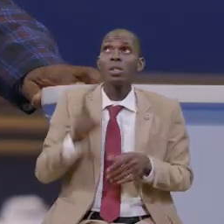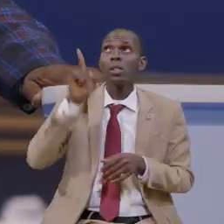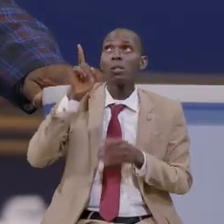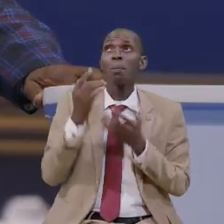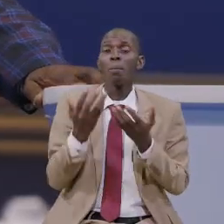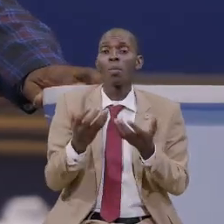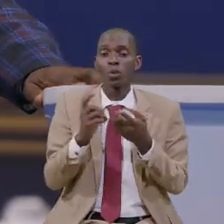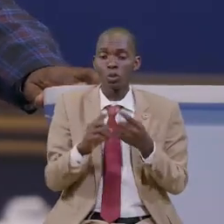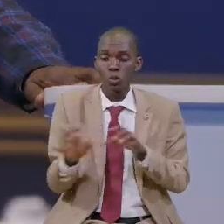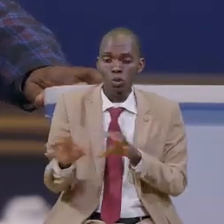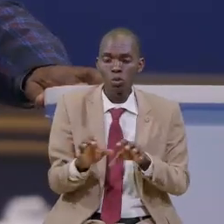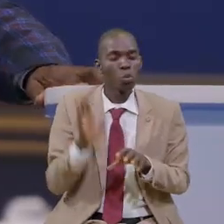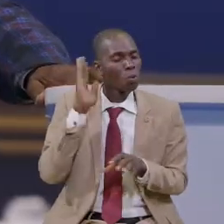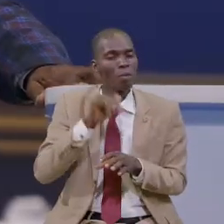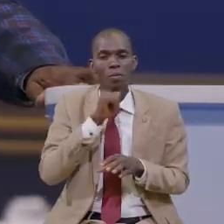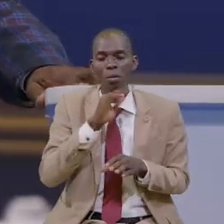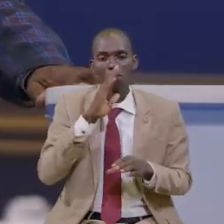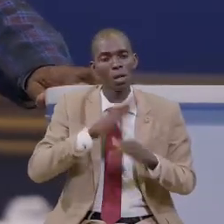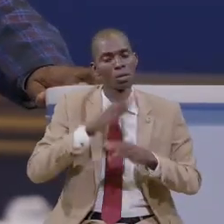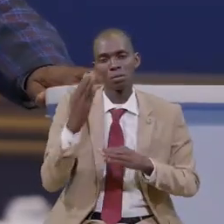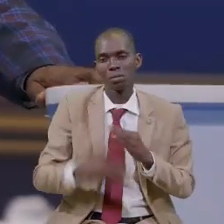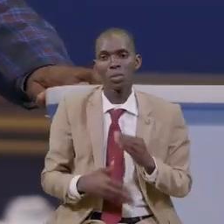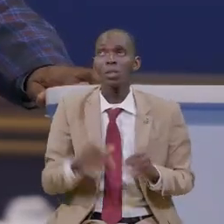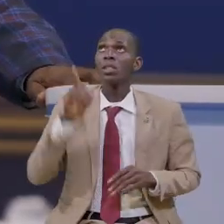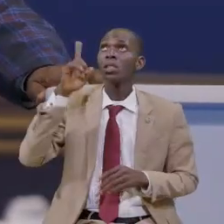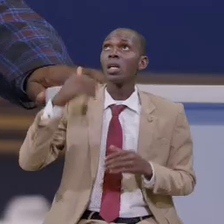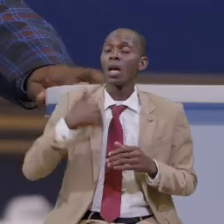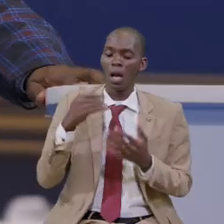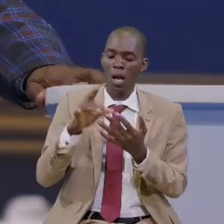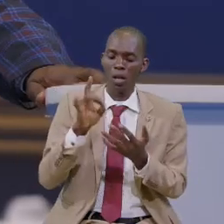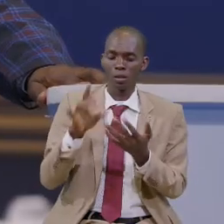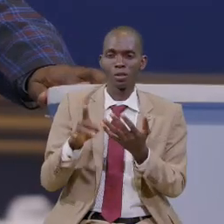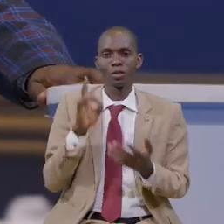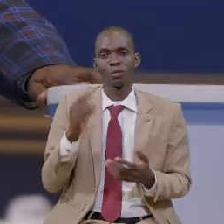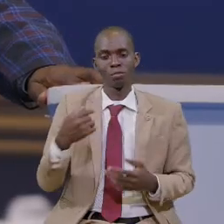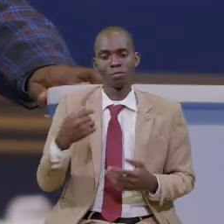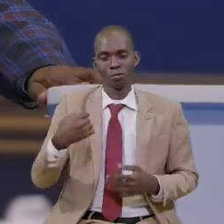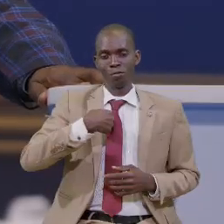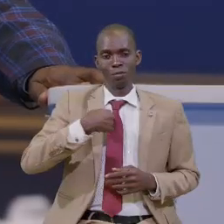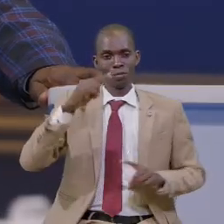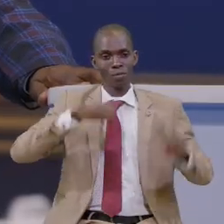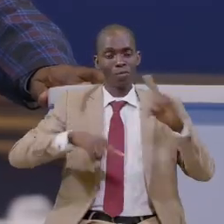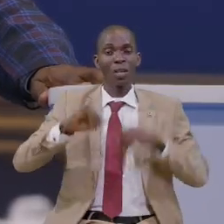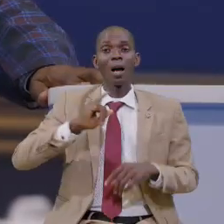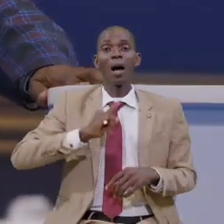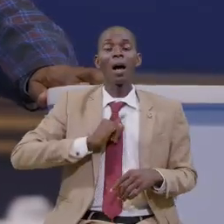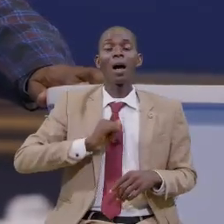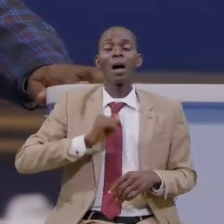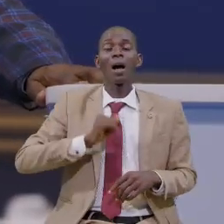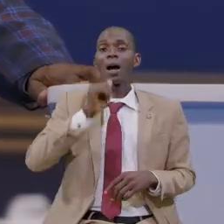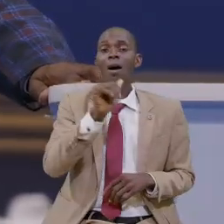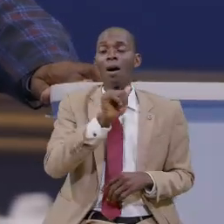be done. And he has chosen you. I am a chosen man. I am a